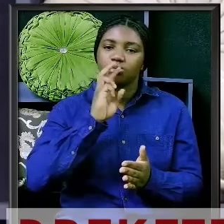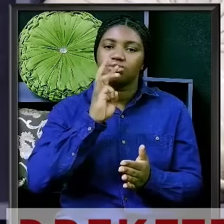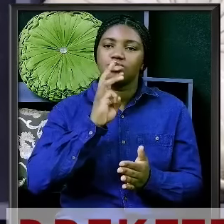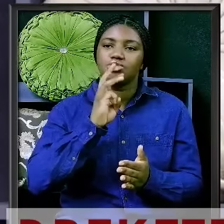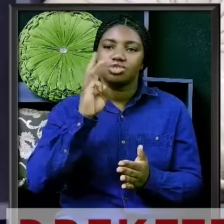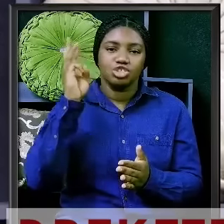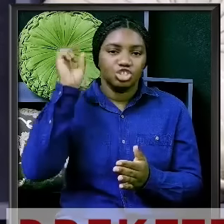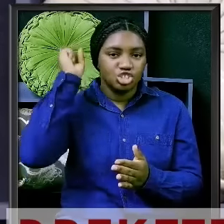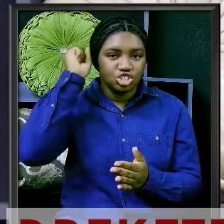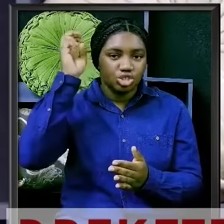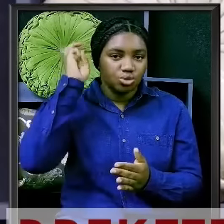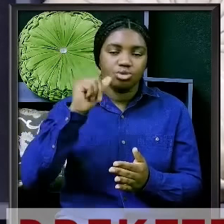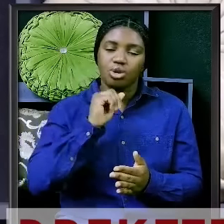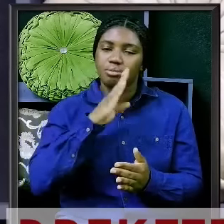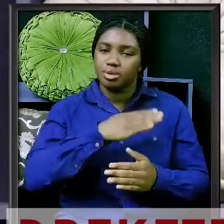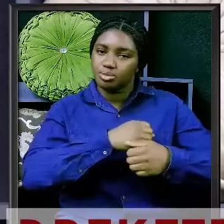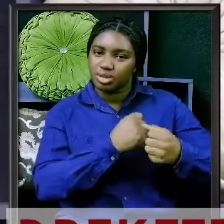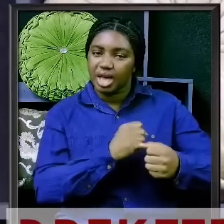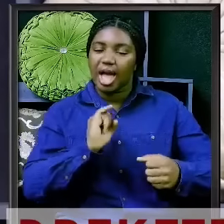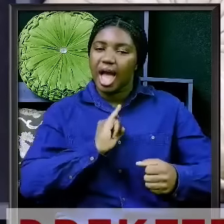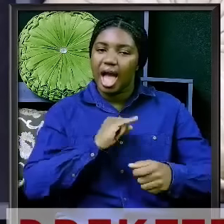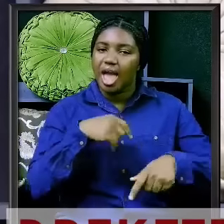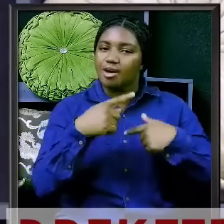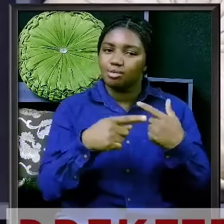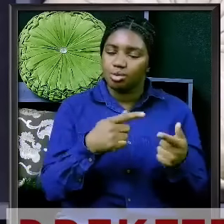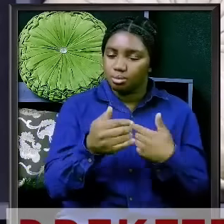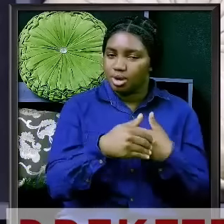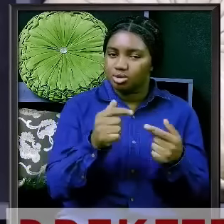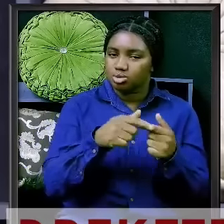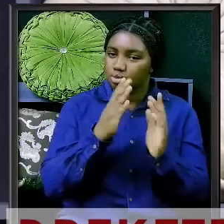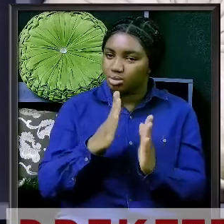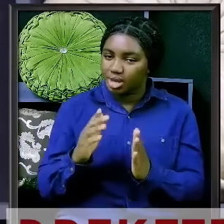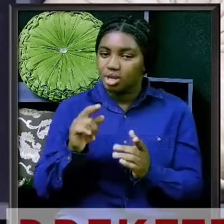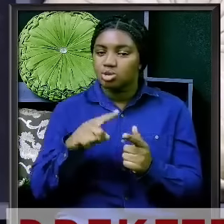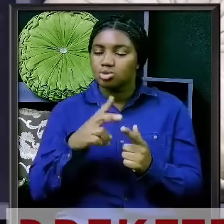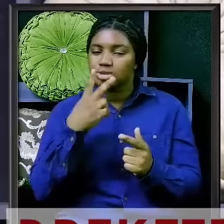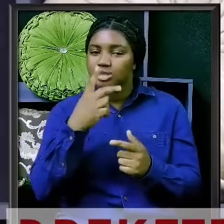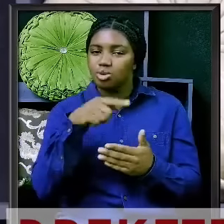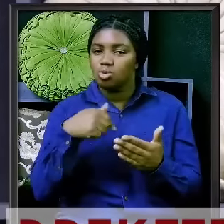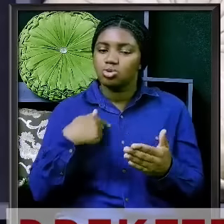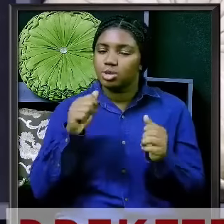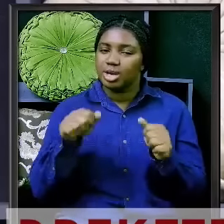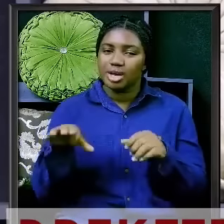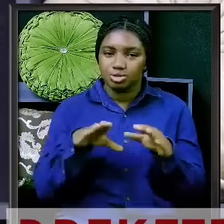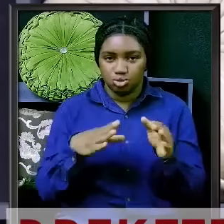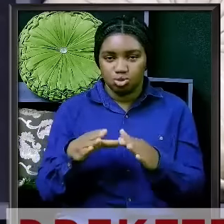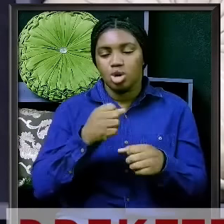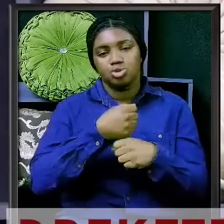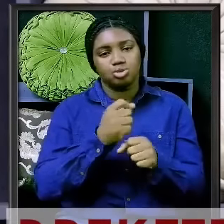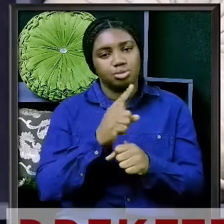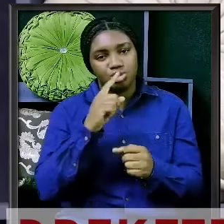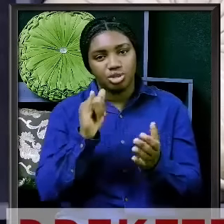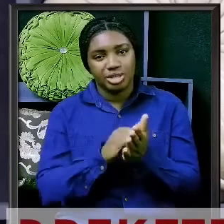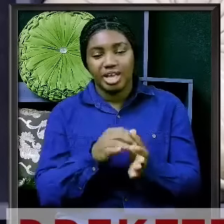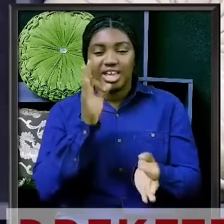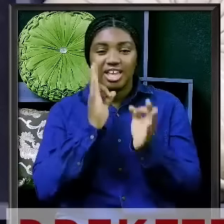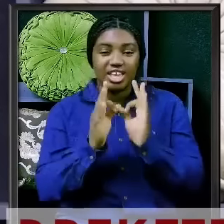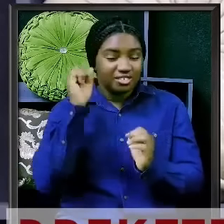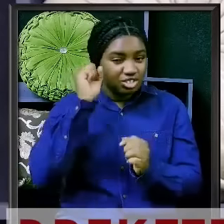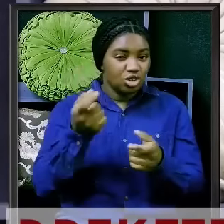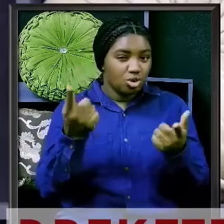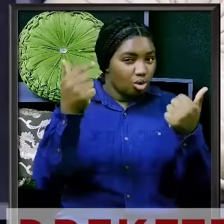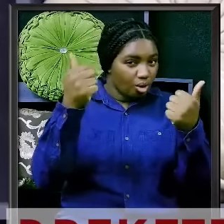So I'm going back to the drawing board to see what we can do to ensure that if she's coming down, or if there's need to give